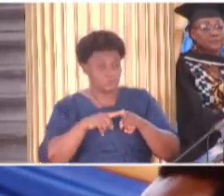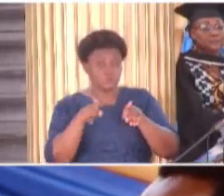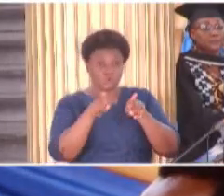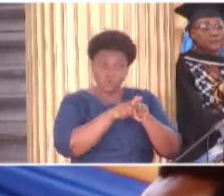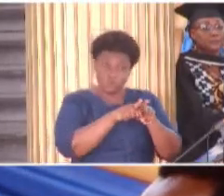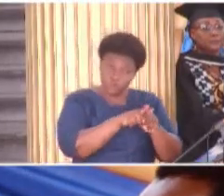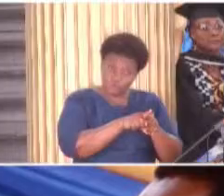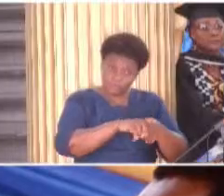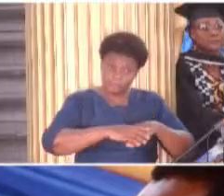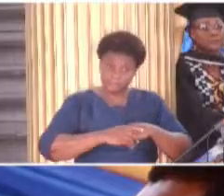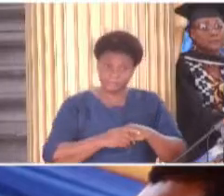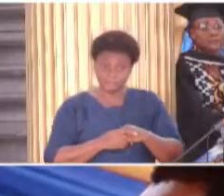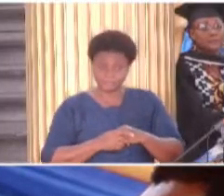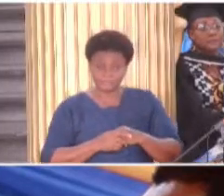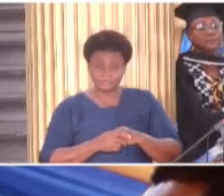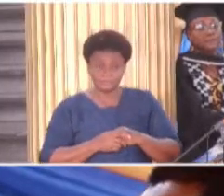also